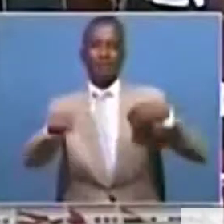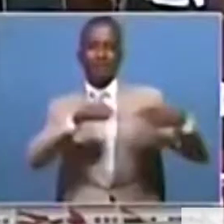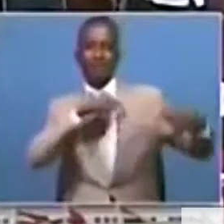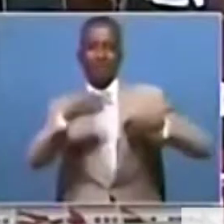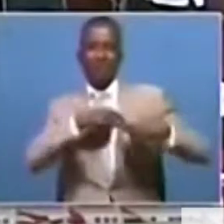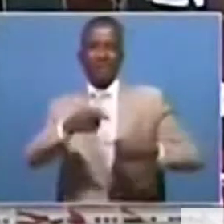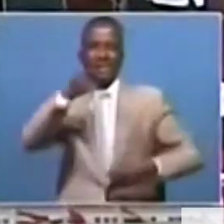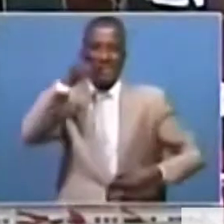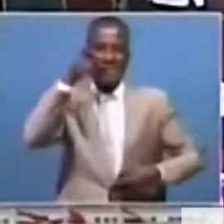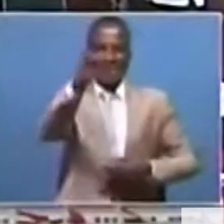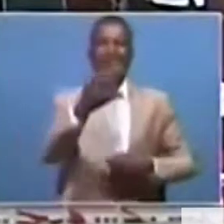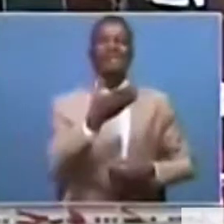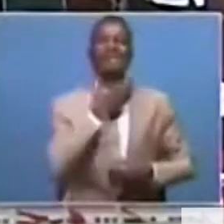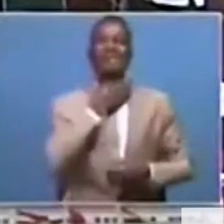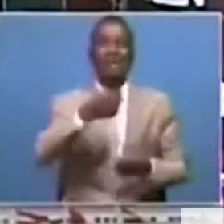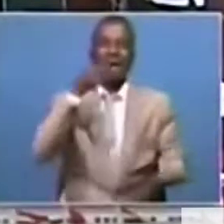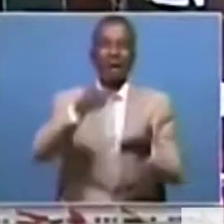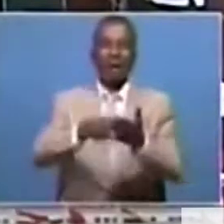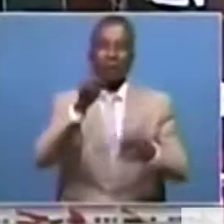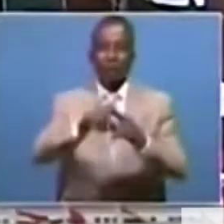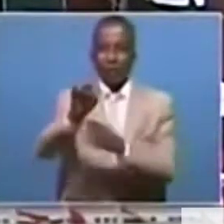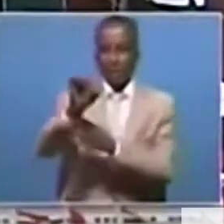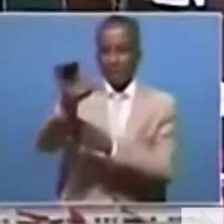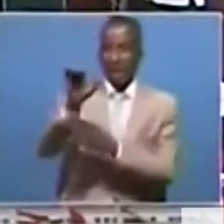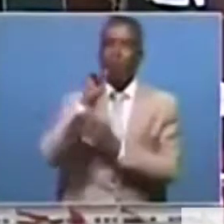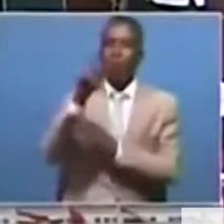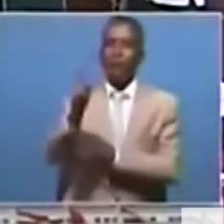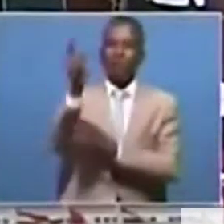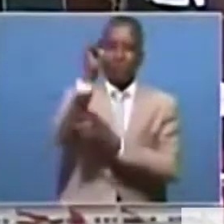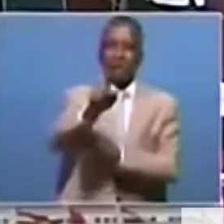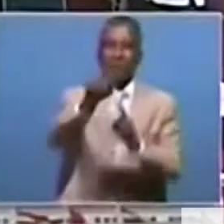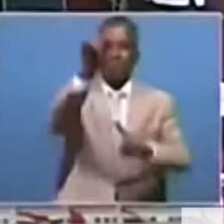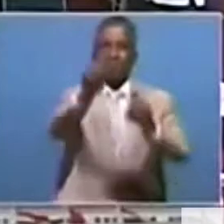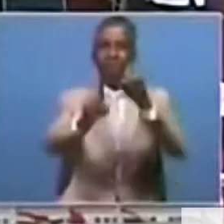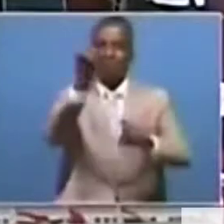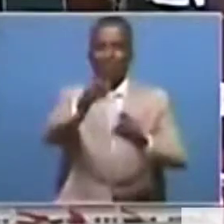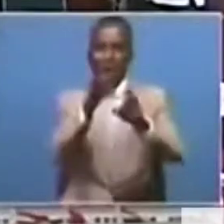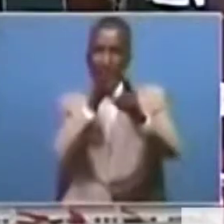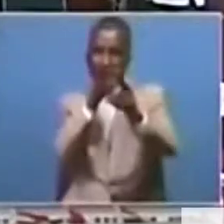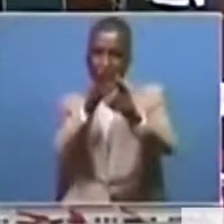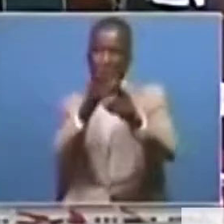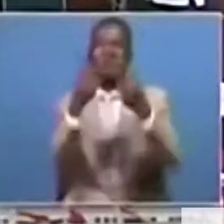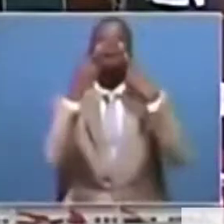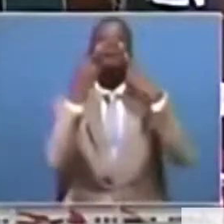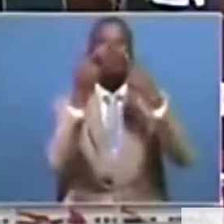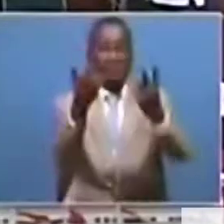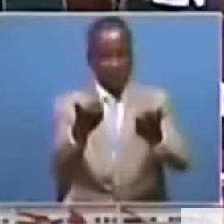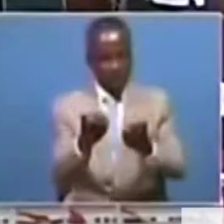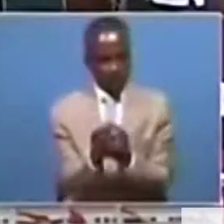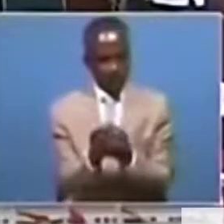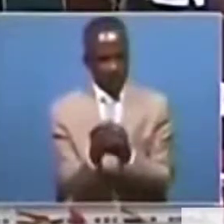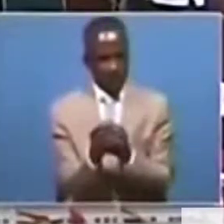subpoena referred to above to be served on Mrs. Jane Adokwe Mensa,